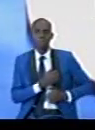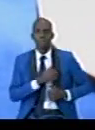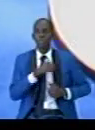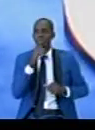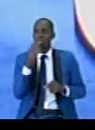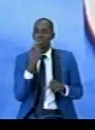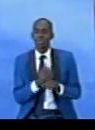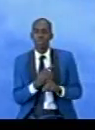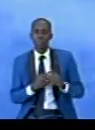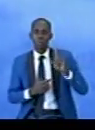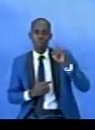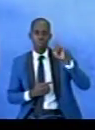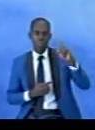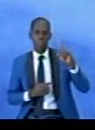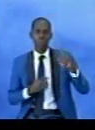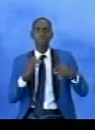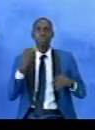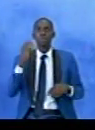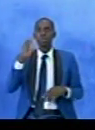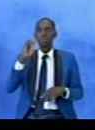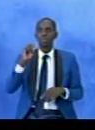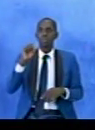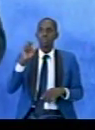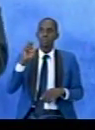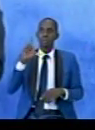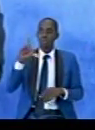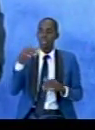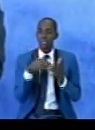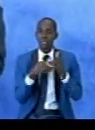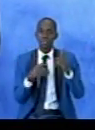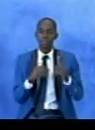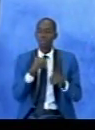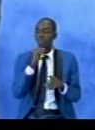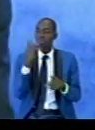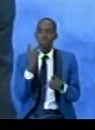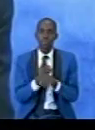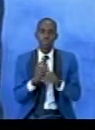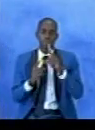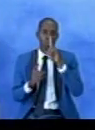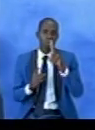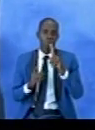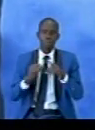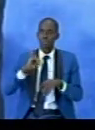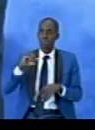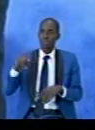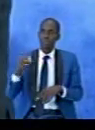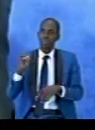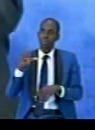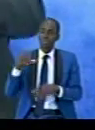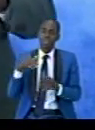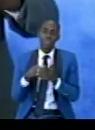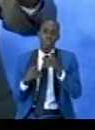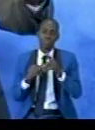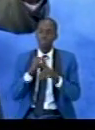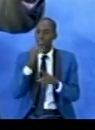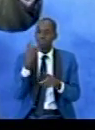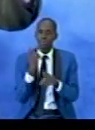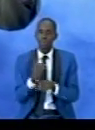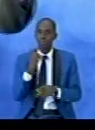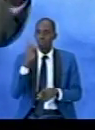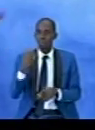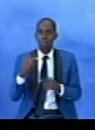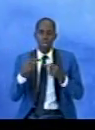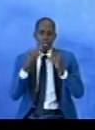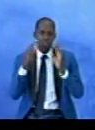not just one Saul against him, not just one Doeg against him, not just one Philistine against him. It says